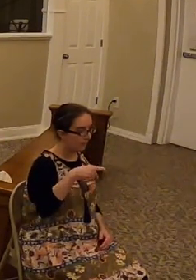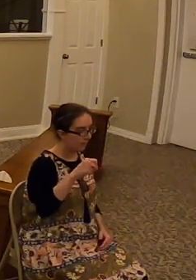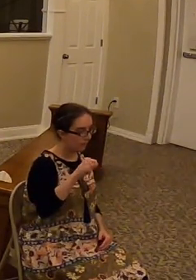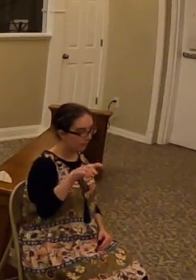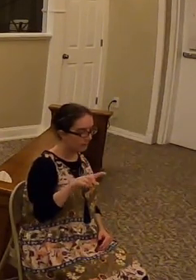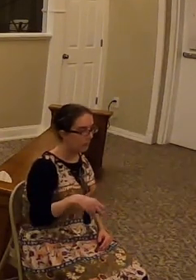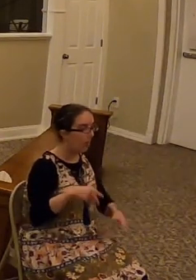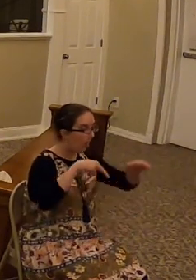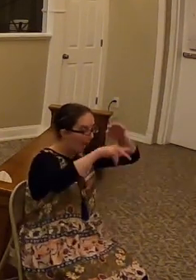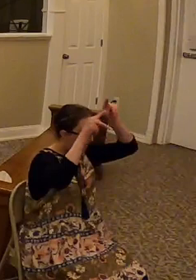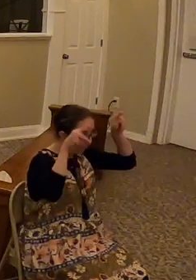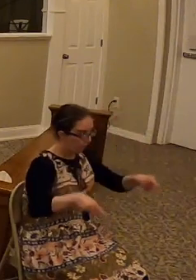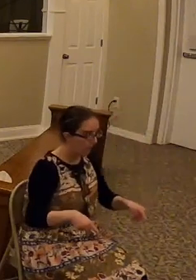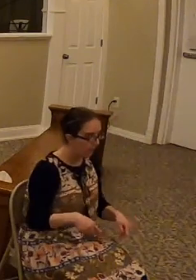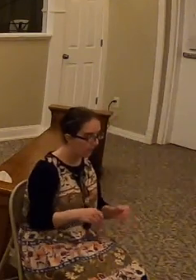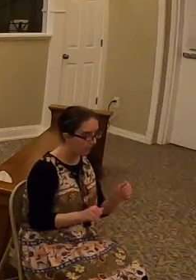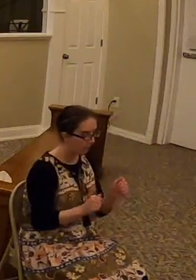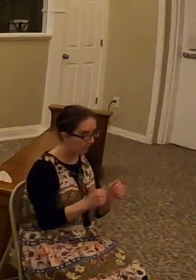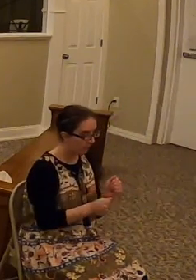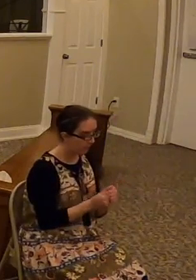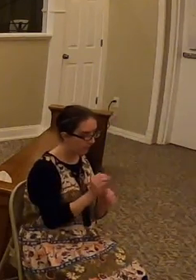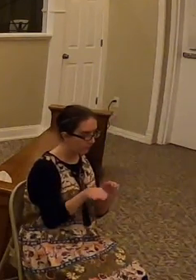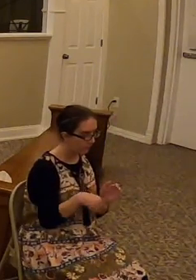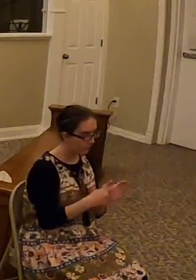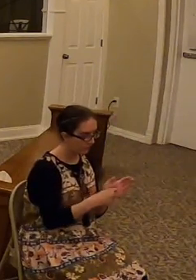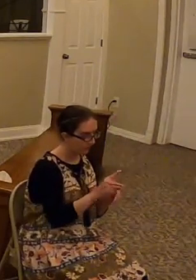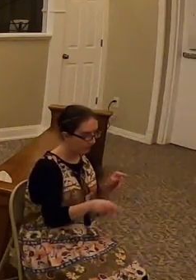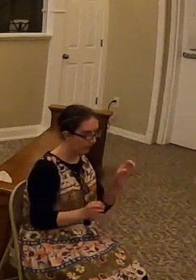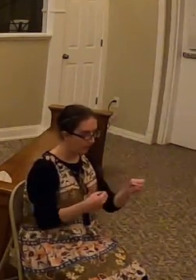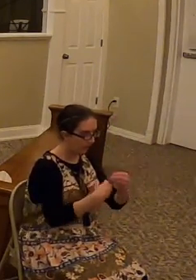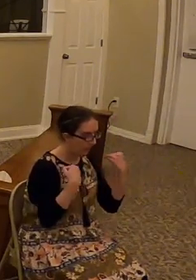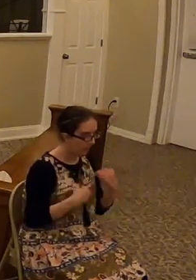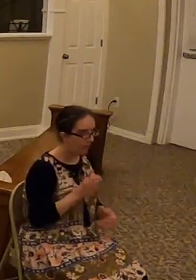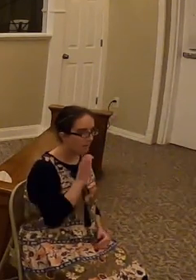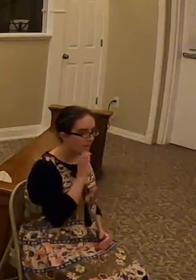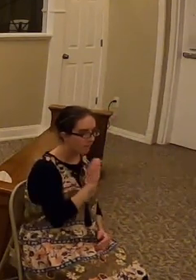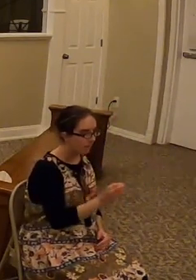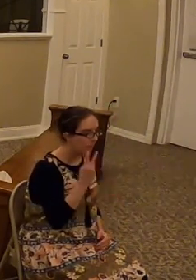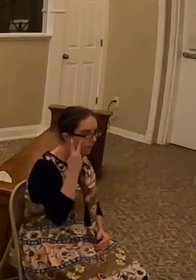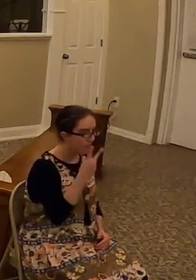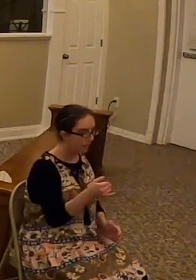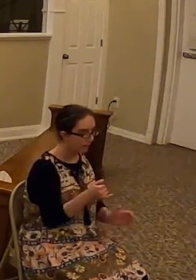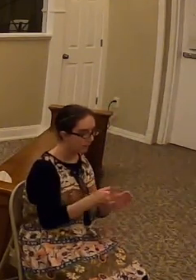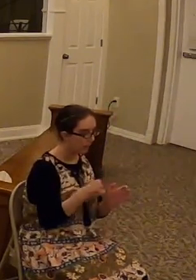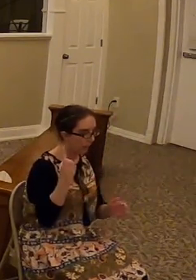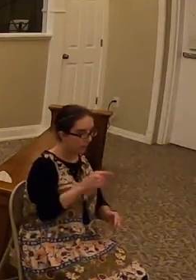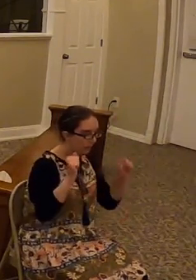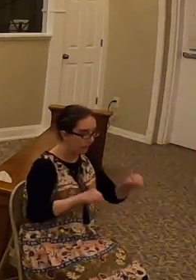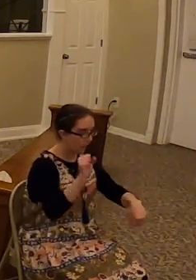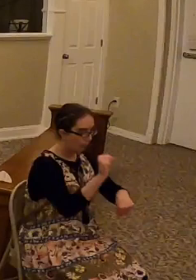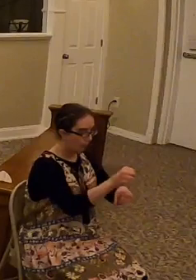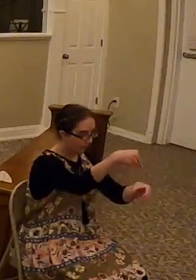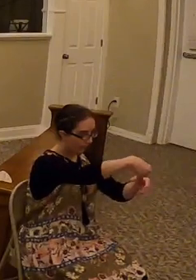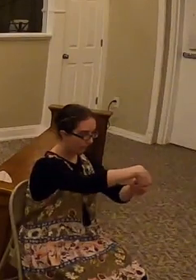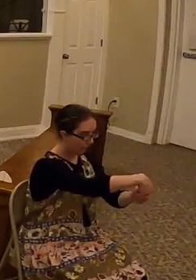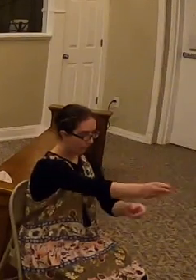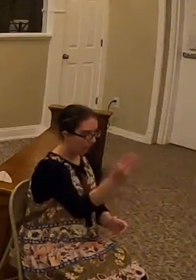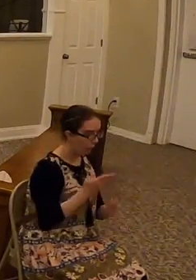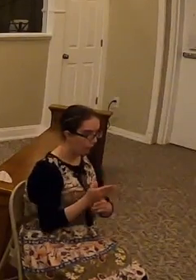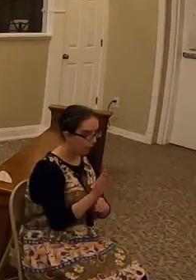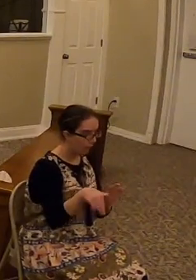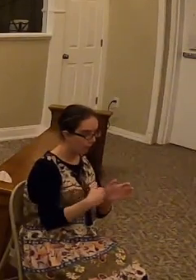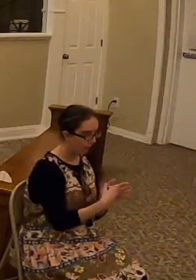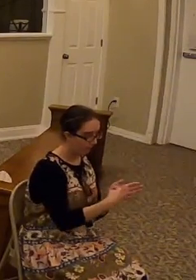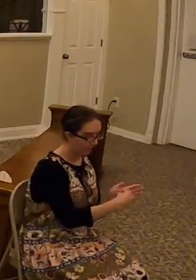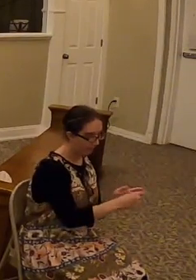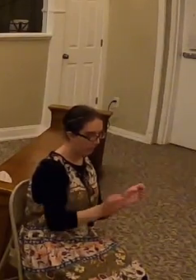You've got some that are prophets. Now, each of these offices has a certain view that it alone can operate in. And we're going to go through each of